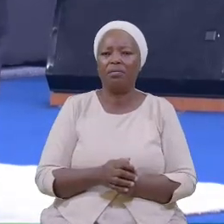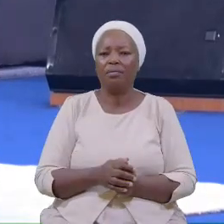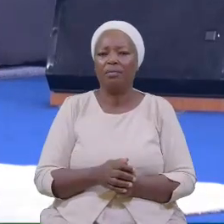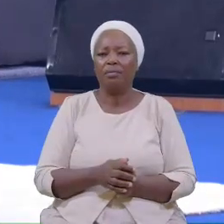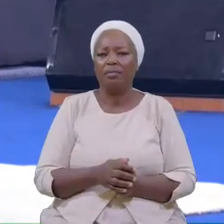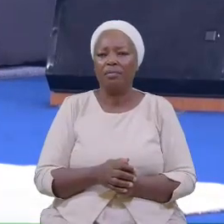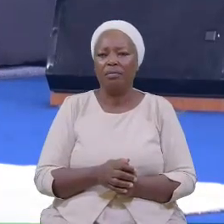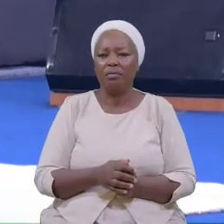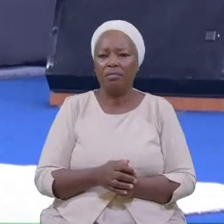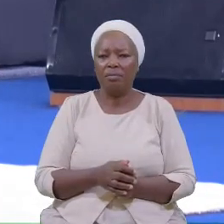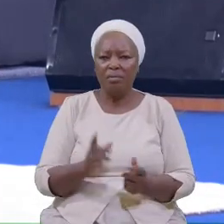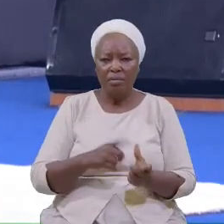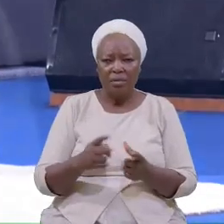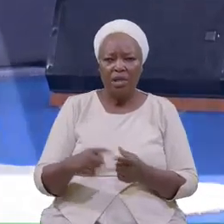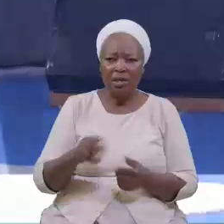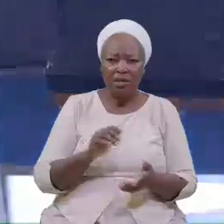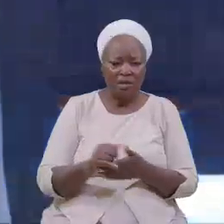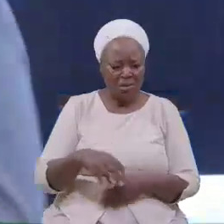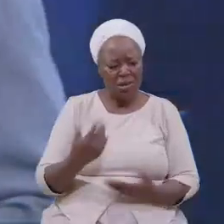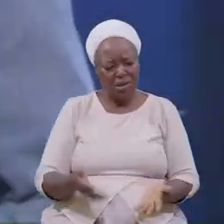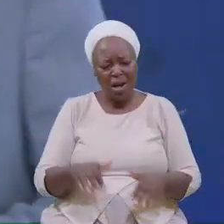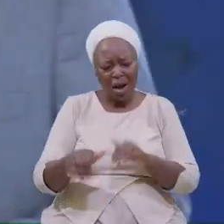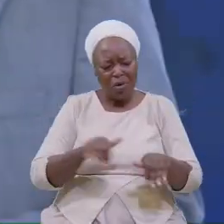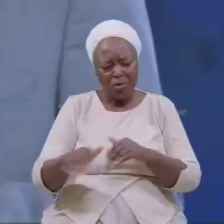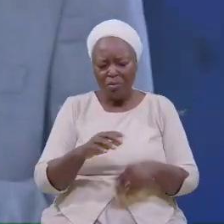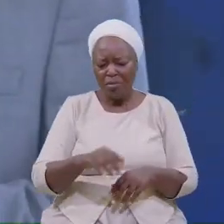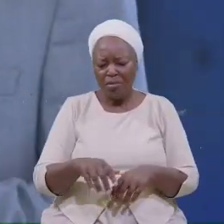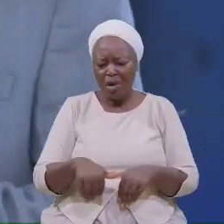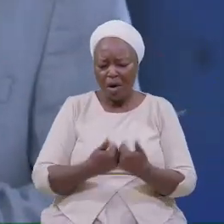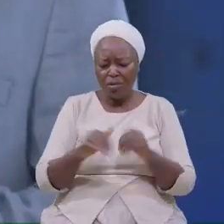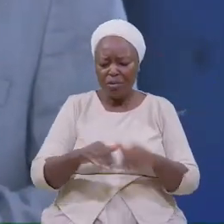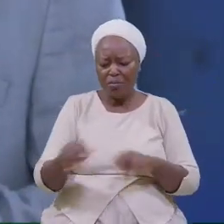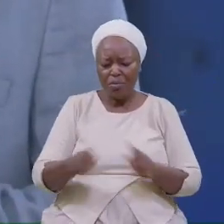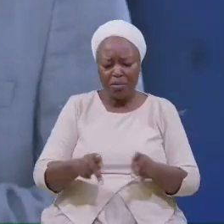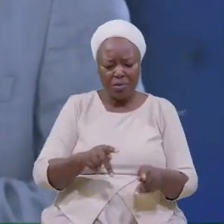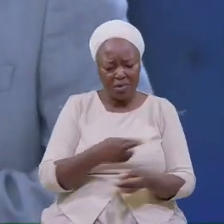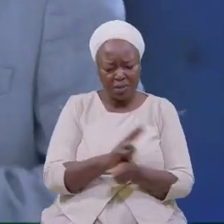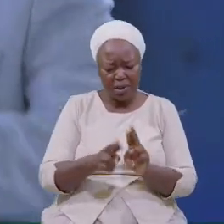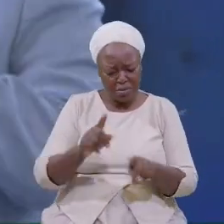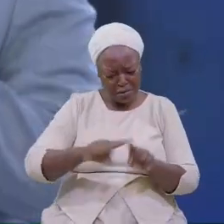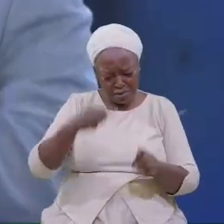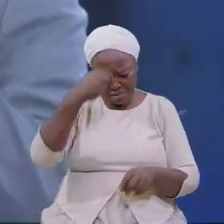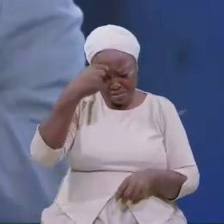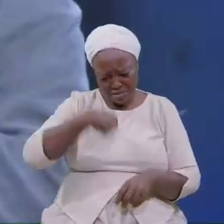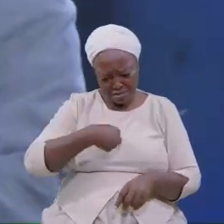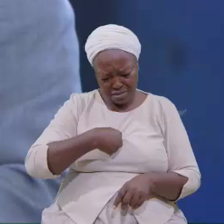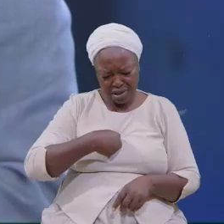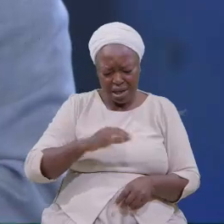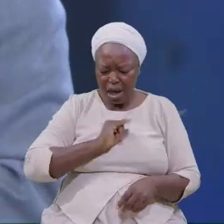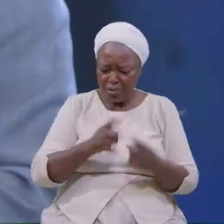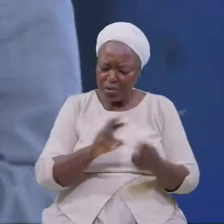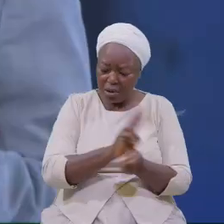You say, how do people repent? I want to repent so I can believe on the